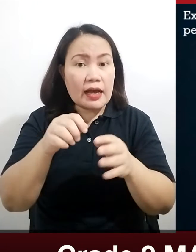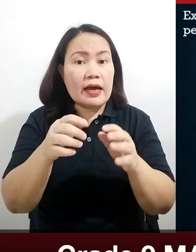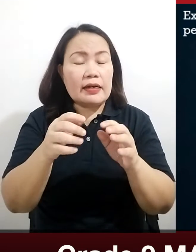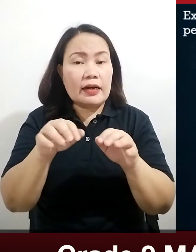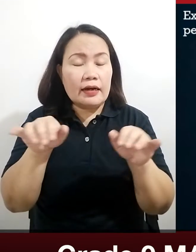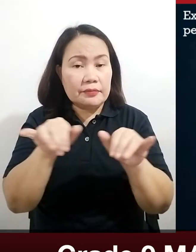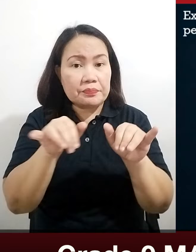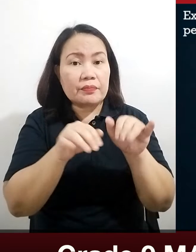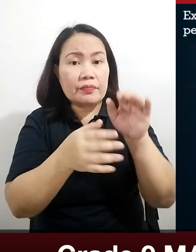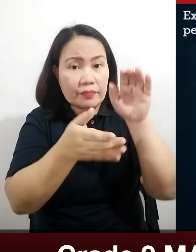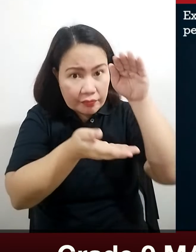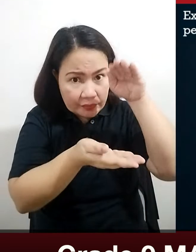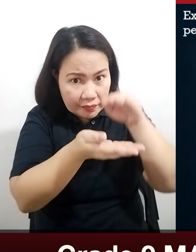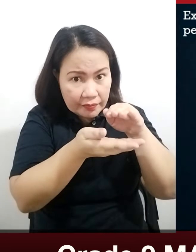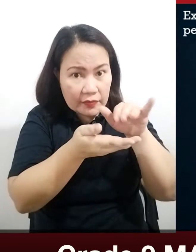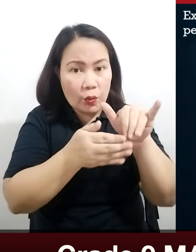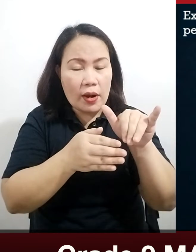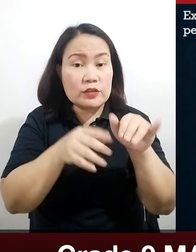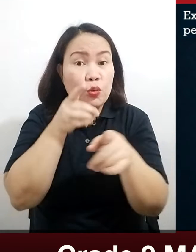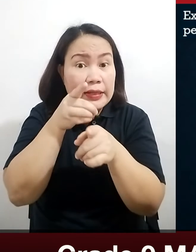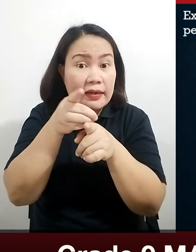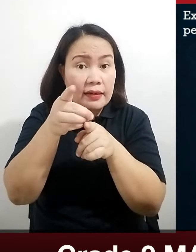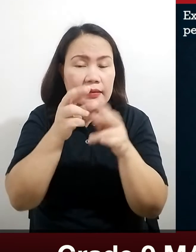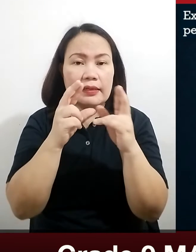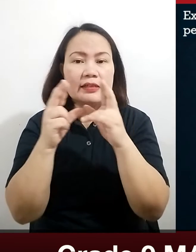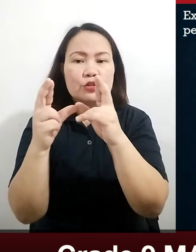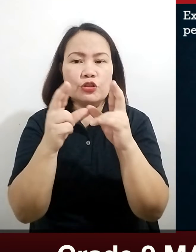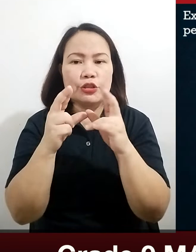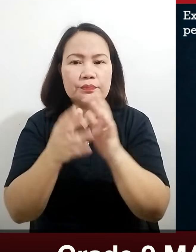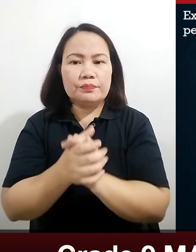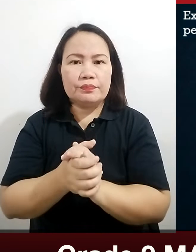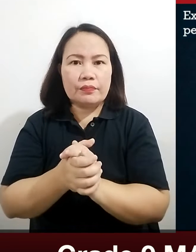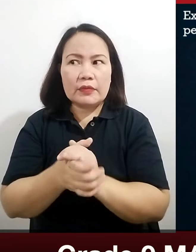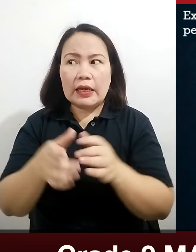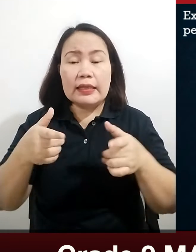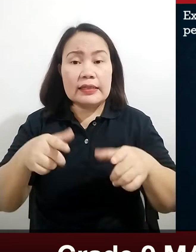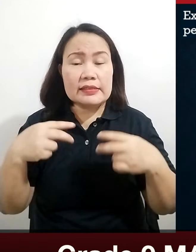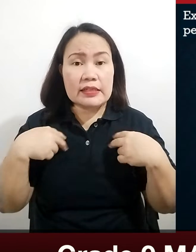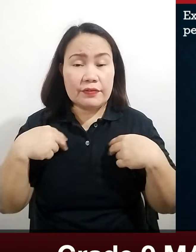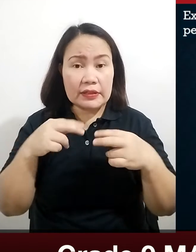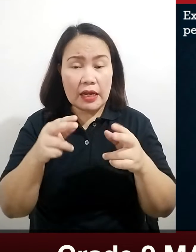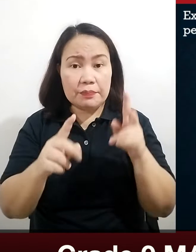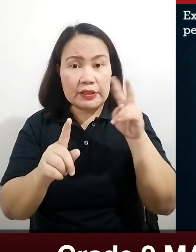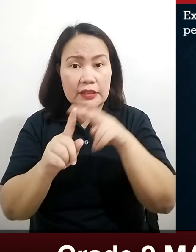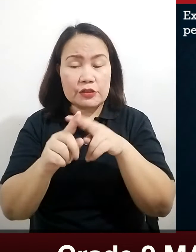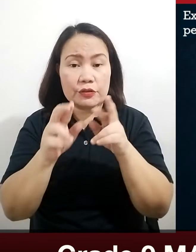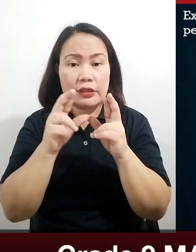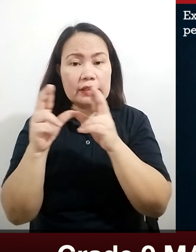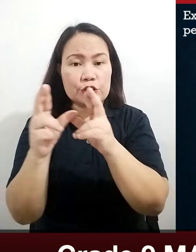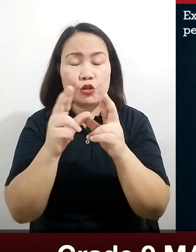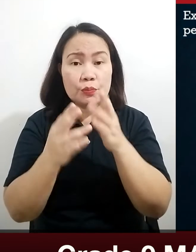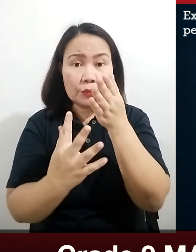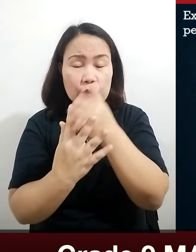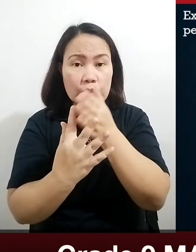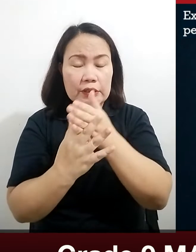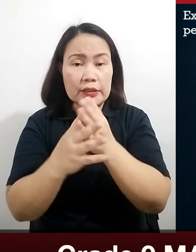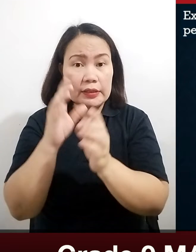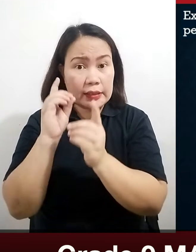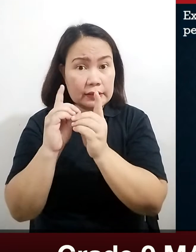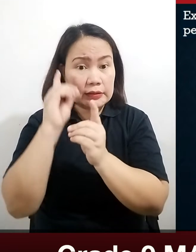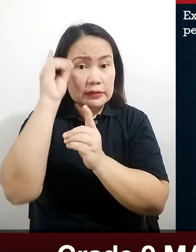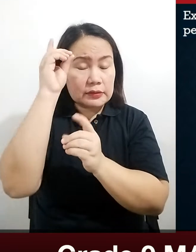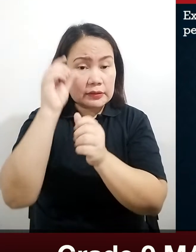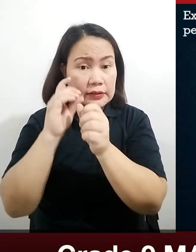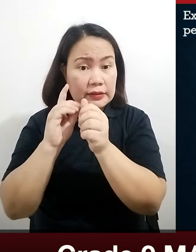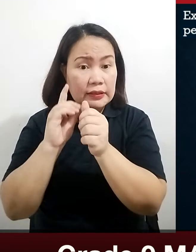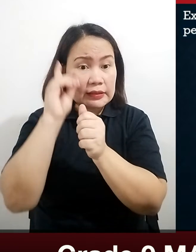Okay, let's have first an application of the relationship between the distance or the time